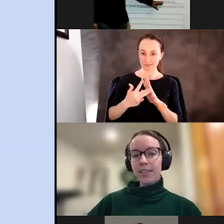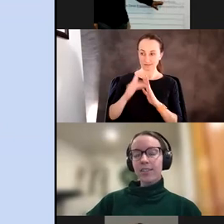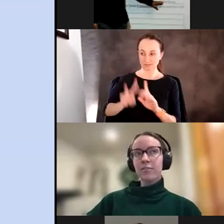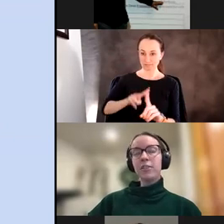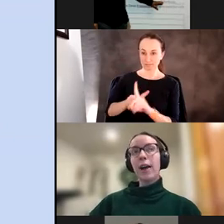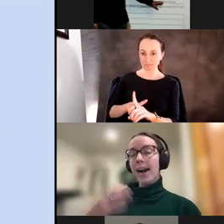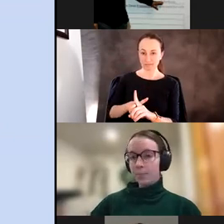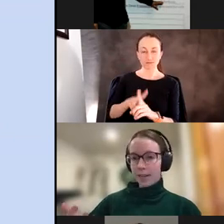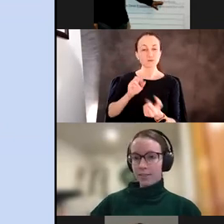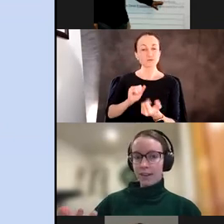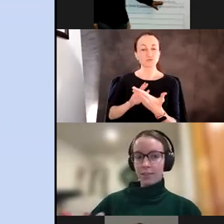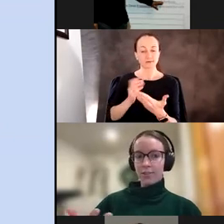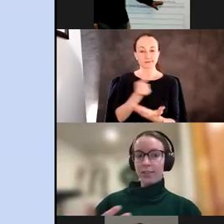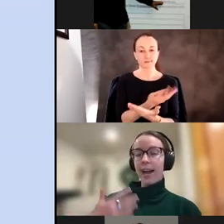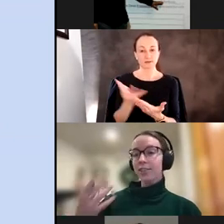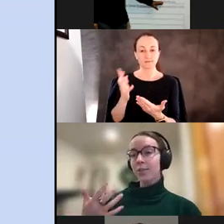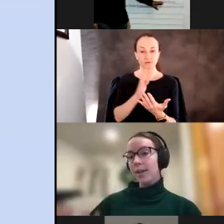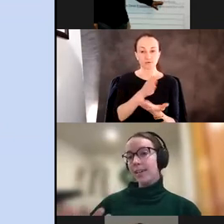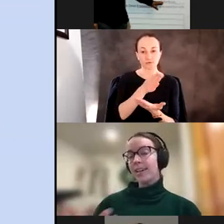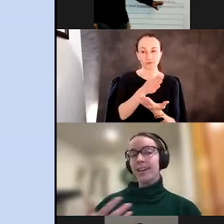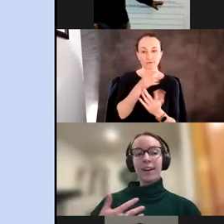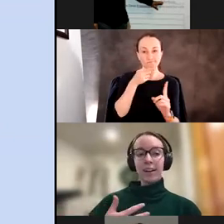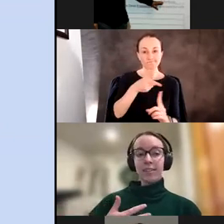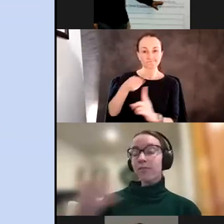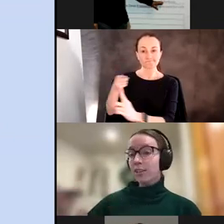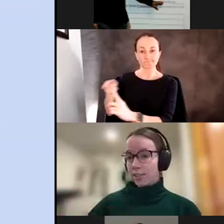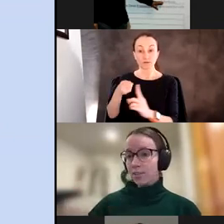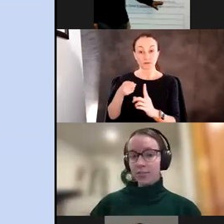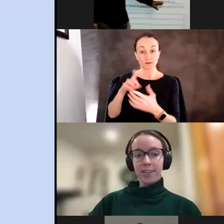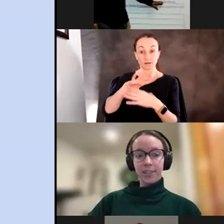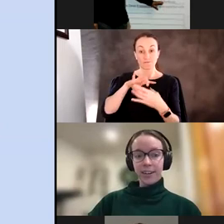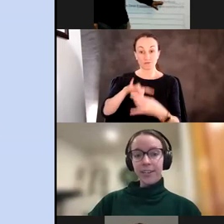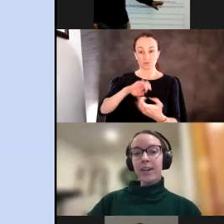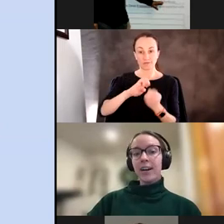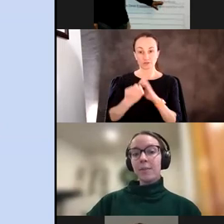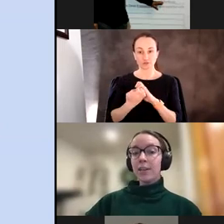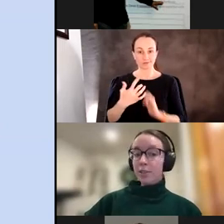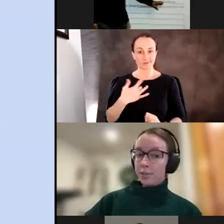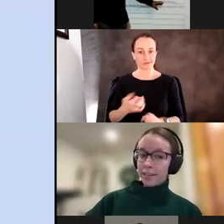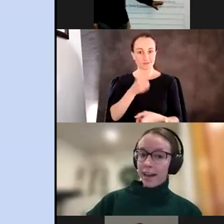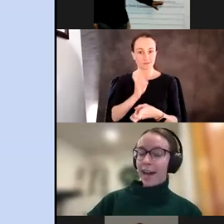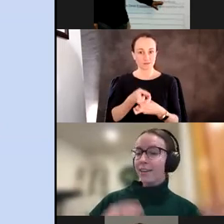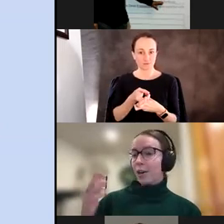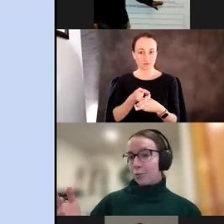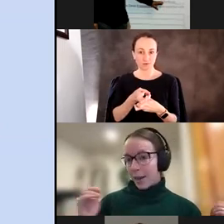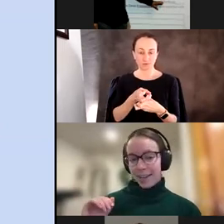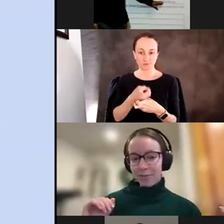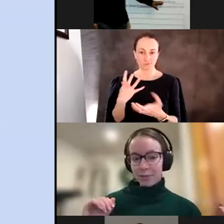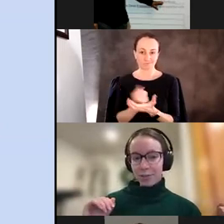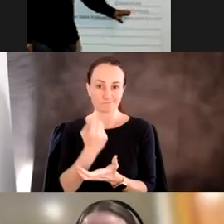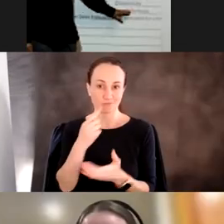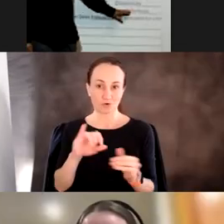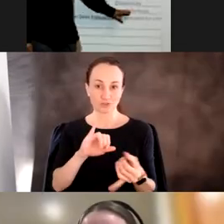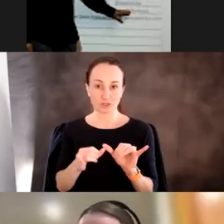address a few aspects of evolution that actually make it difficult to use for engineering, including that when